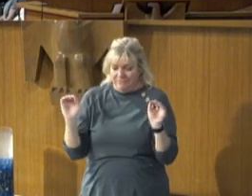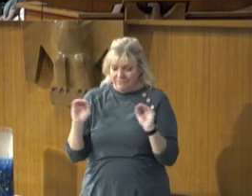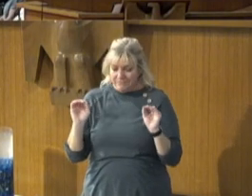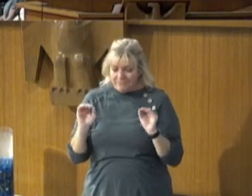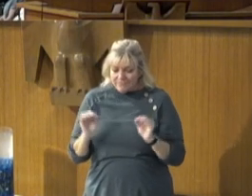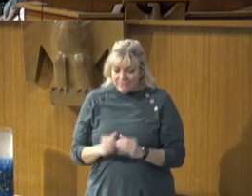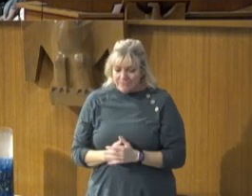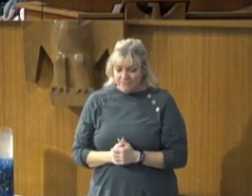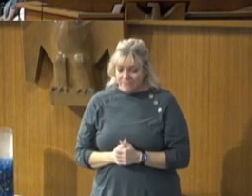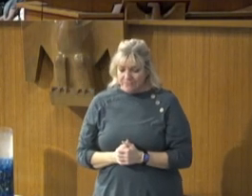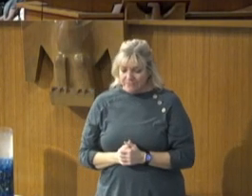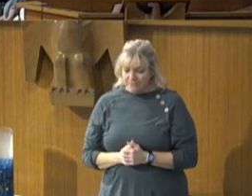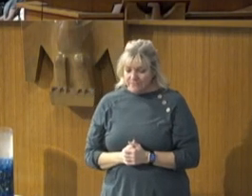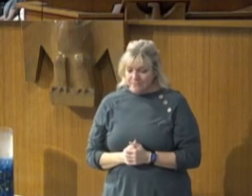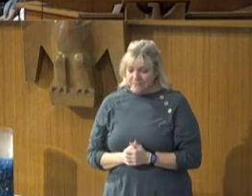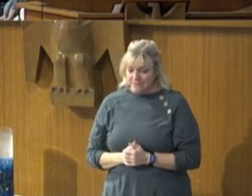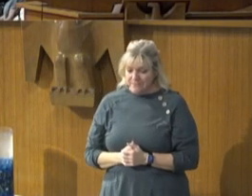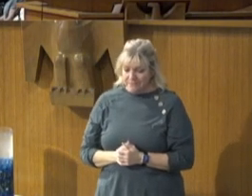space.